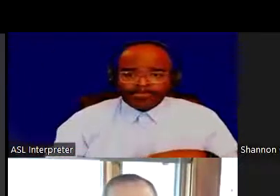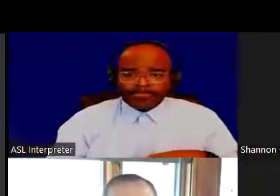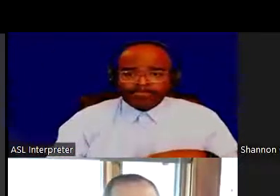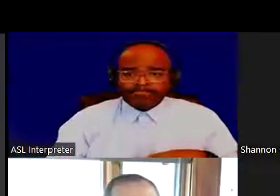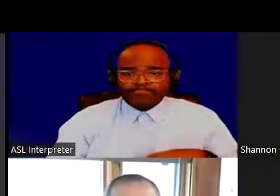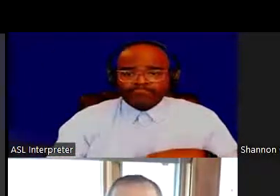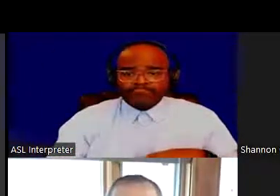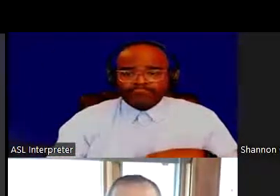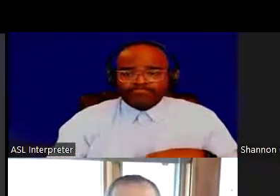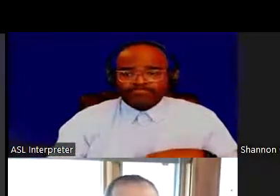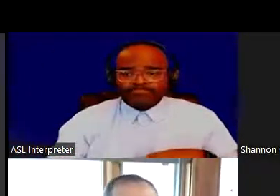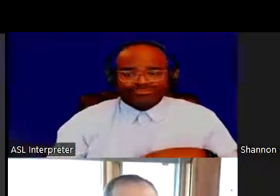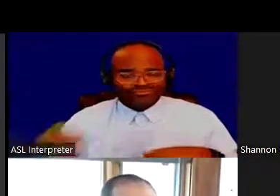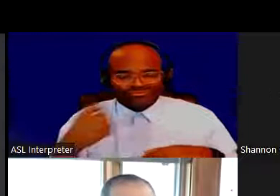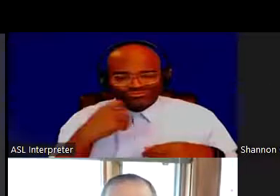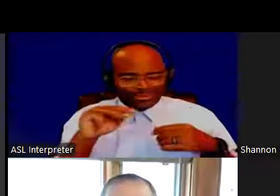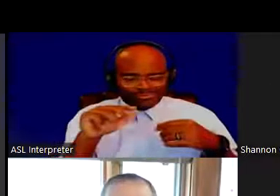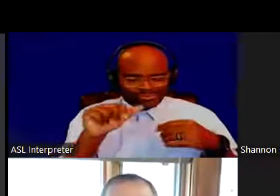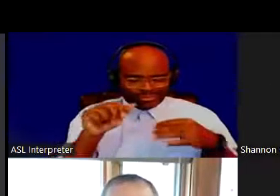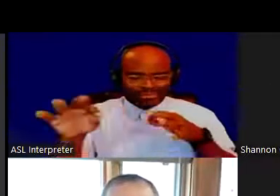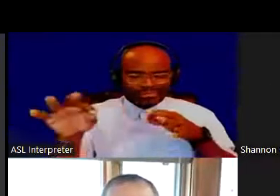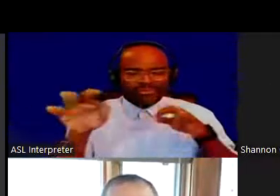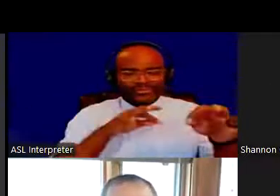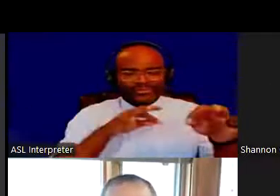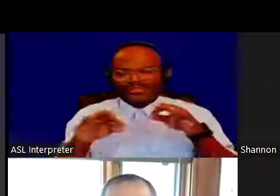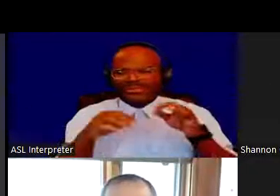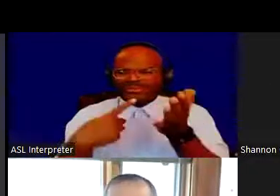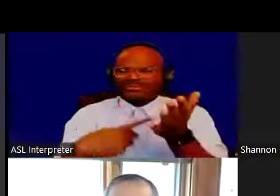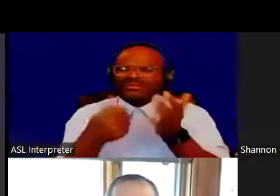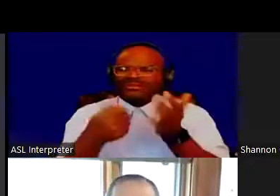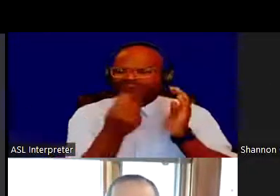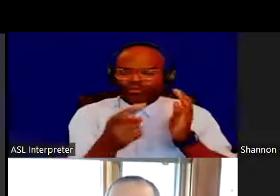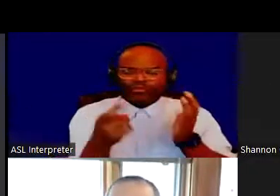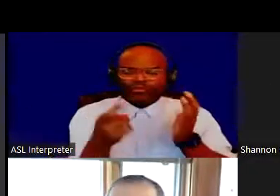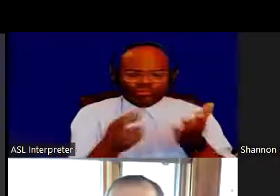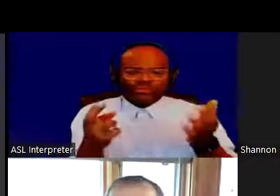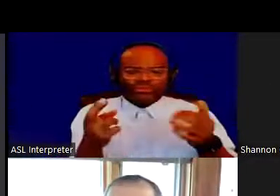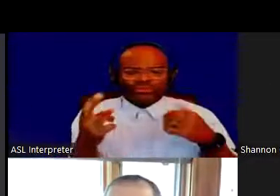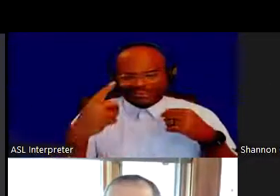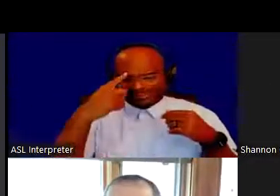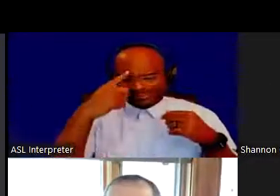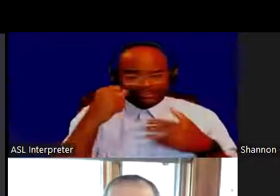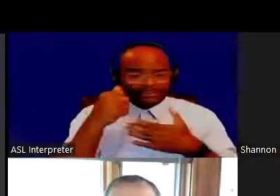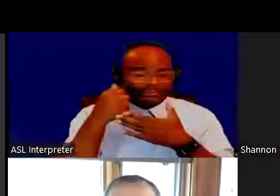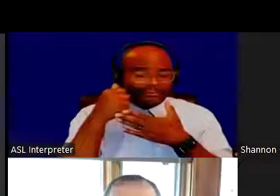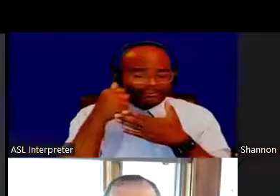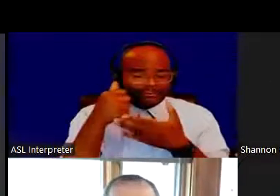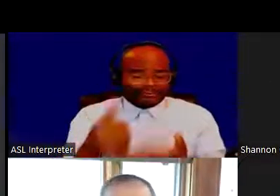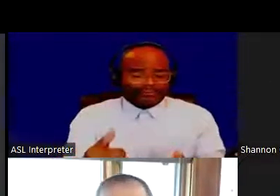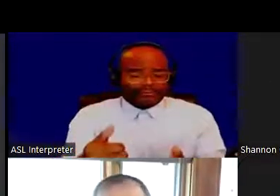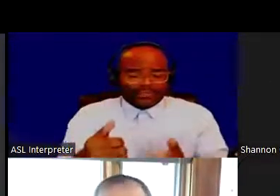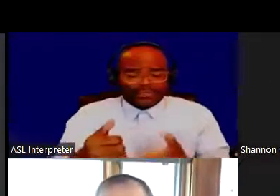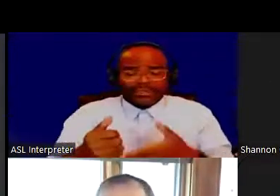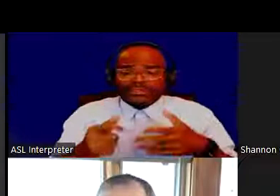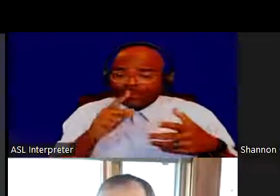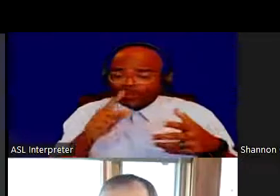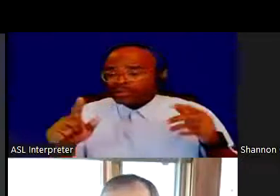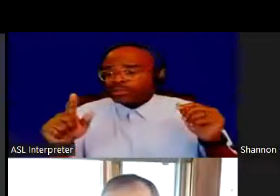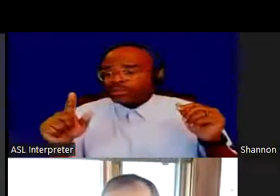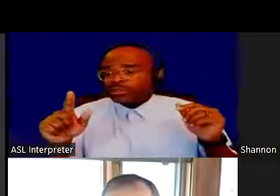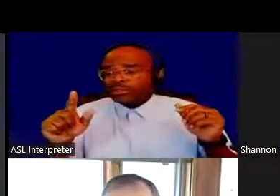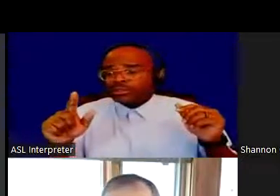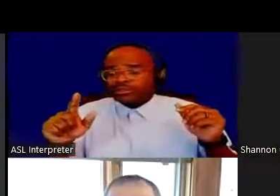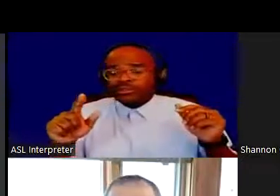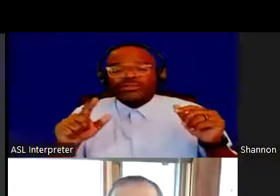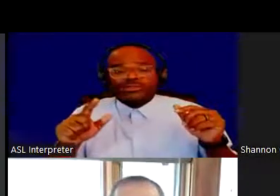So yeah, like Maria said, I'm here to talk about a few resources that we think can help wildlife managers and land